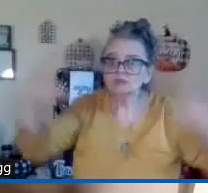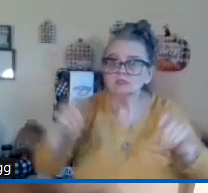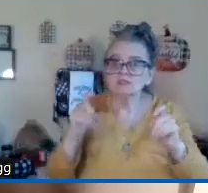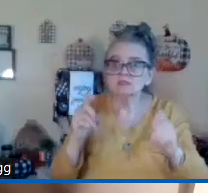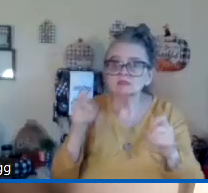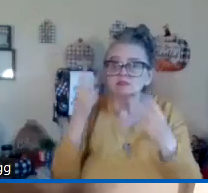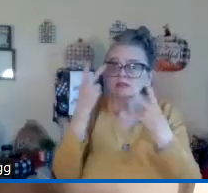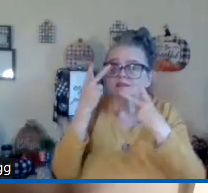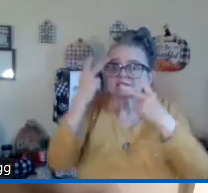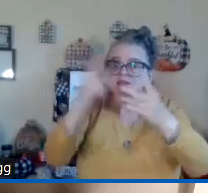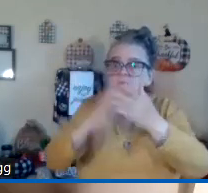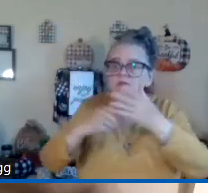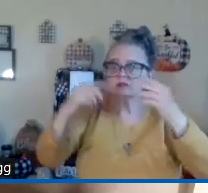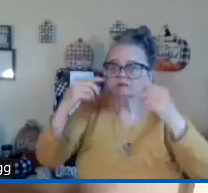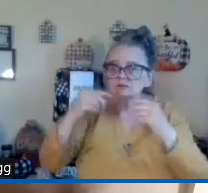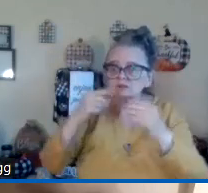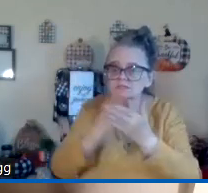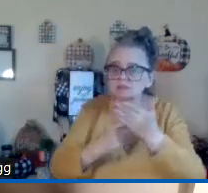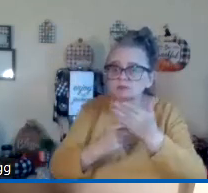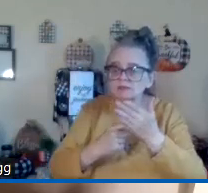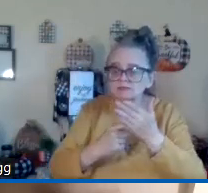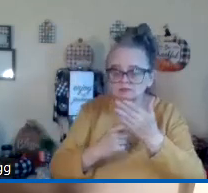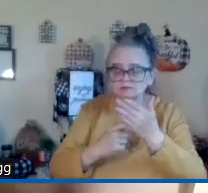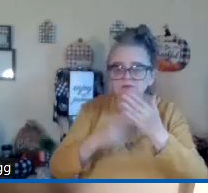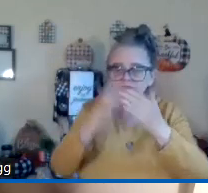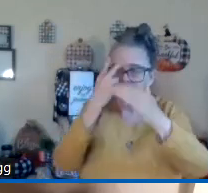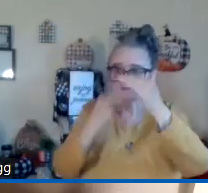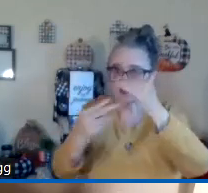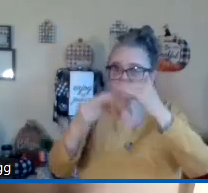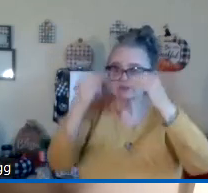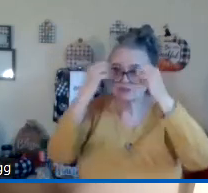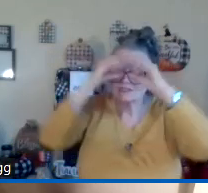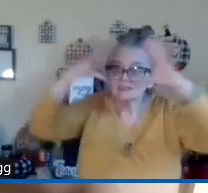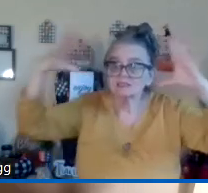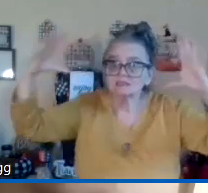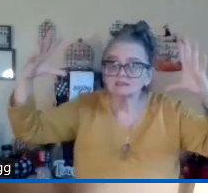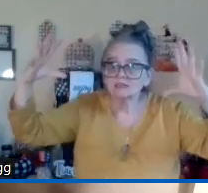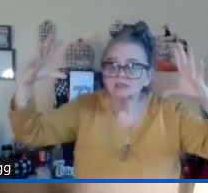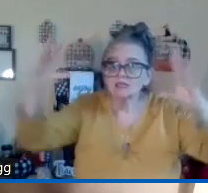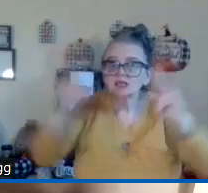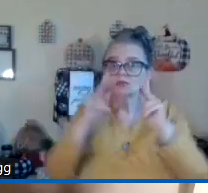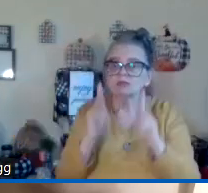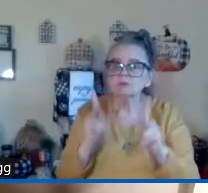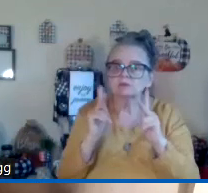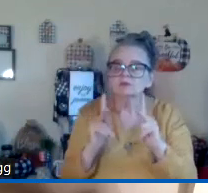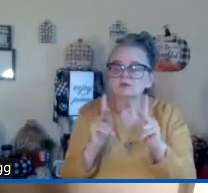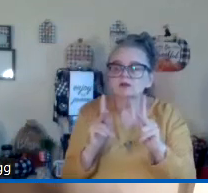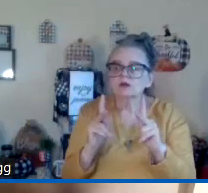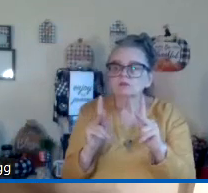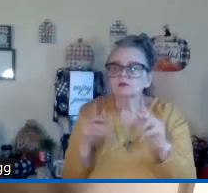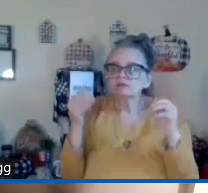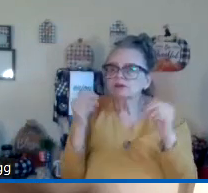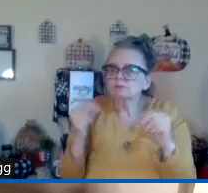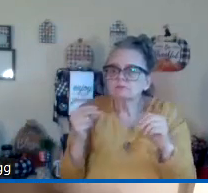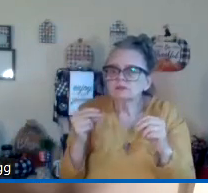It says, Lord, save me from wrongdoing people.